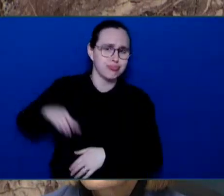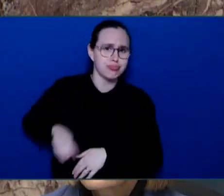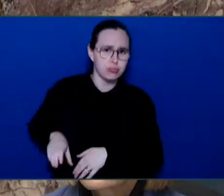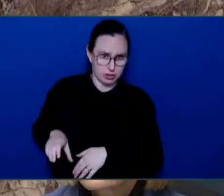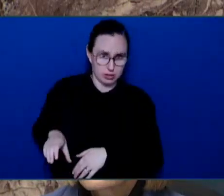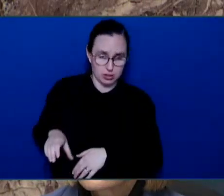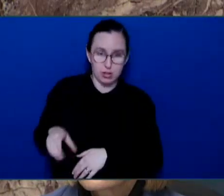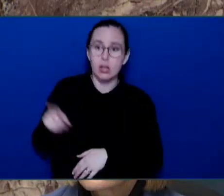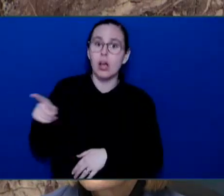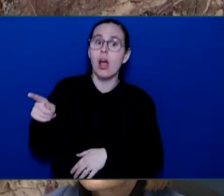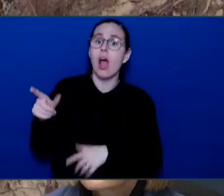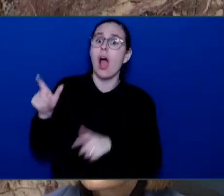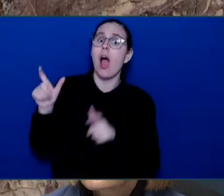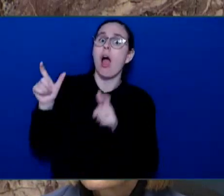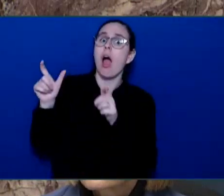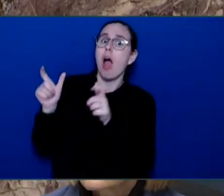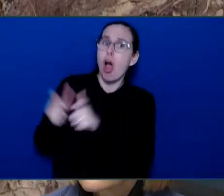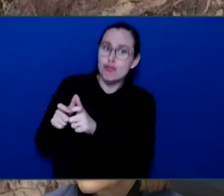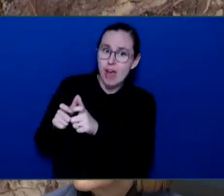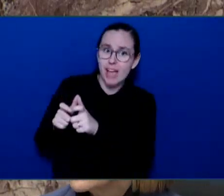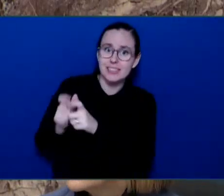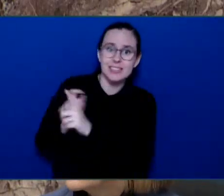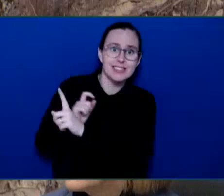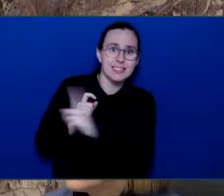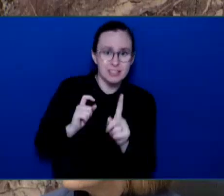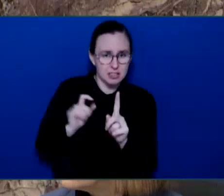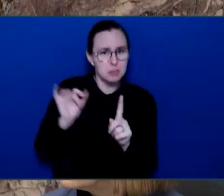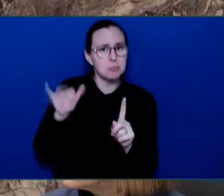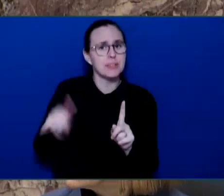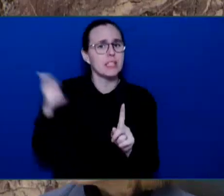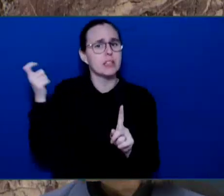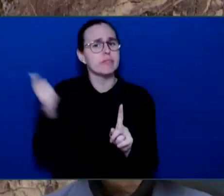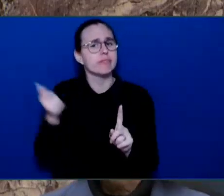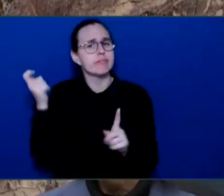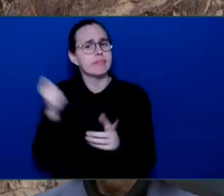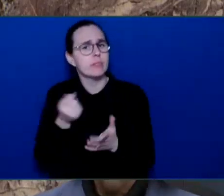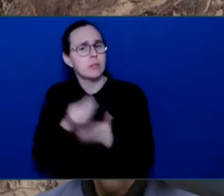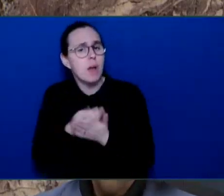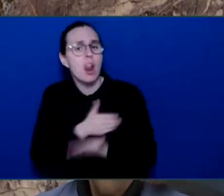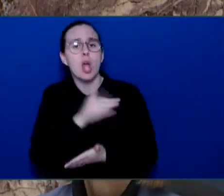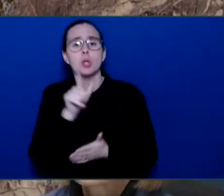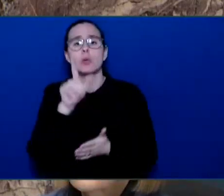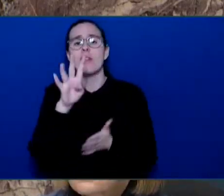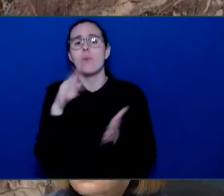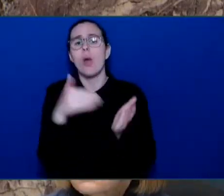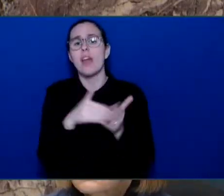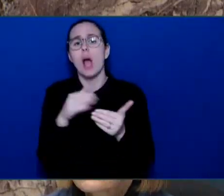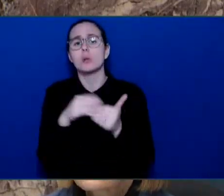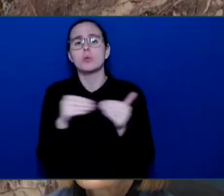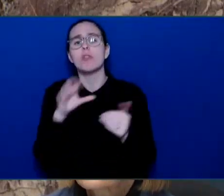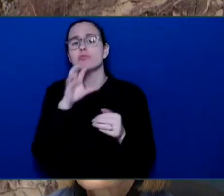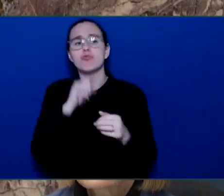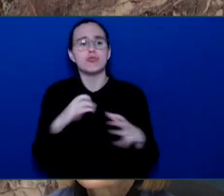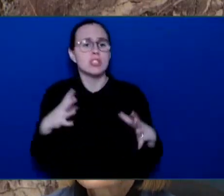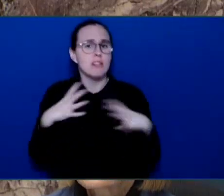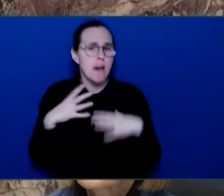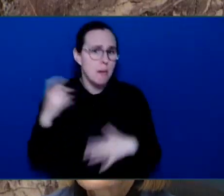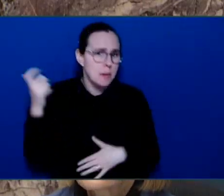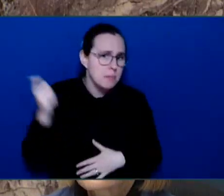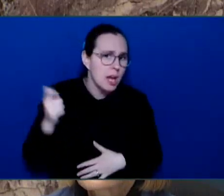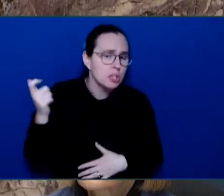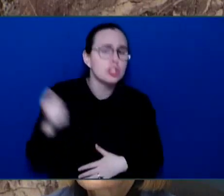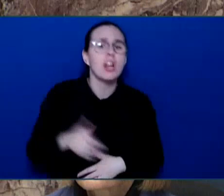in benefits, $24,000 in pension, and $50,000 in vacation